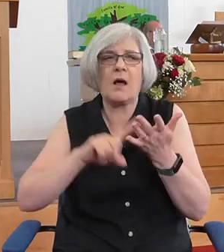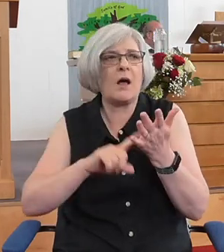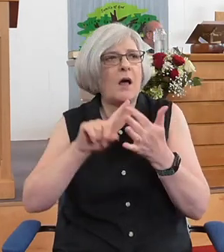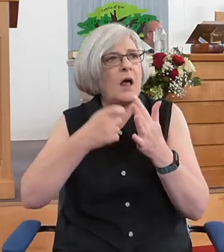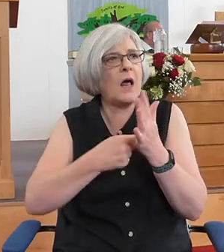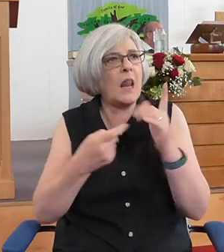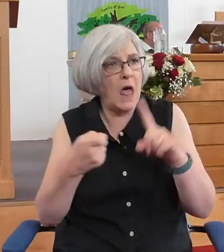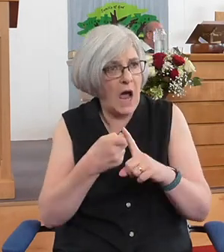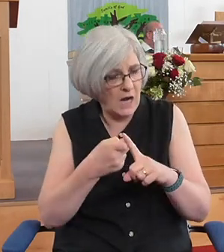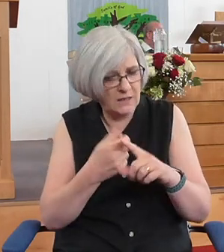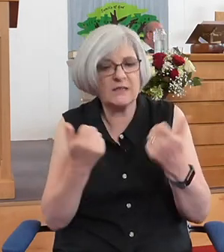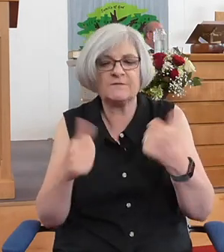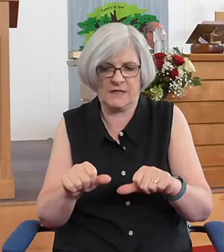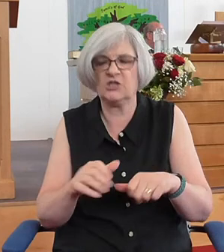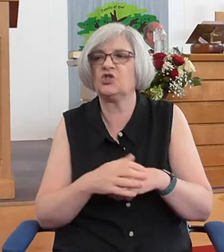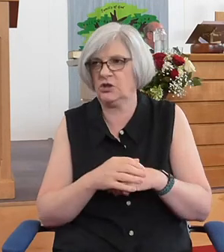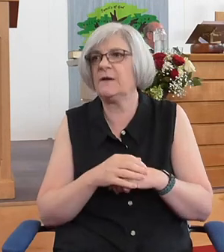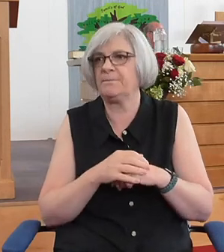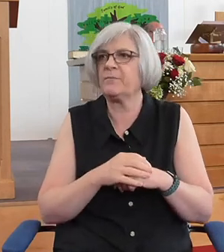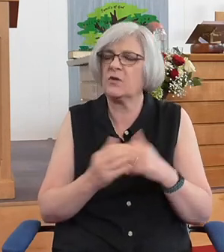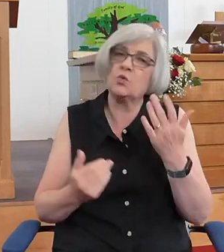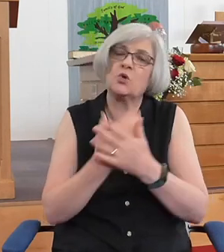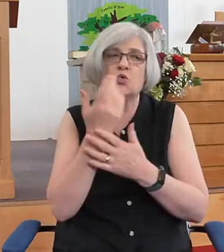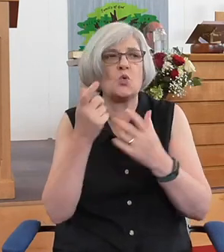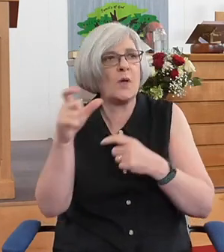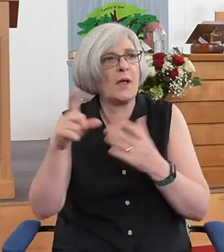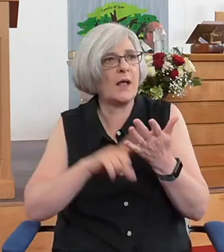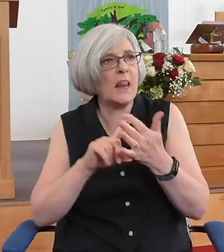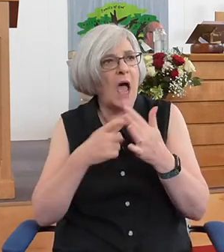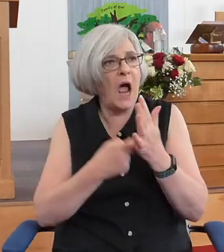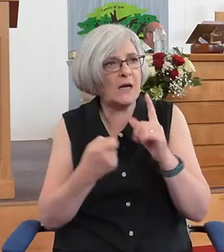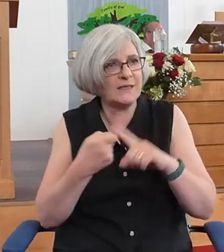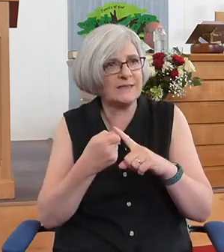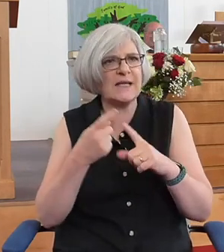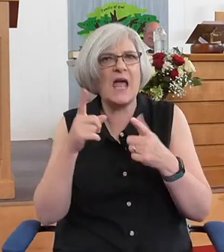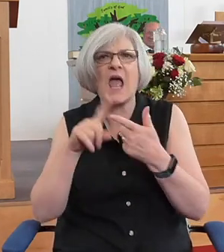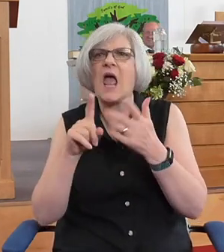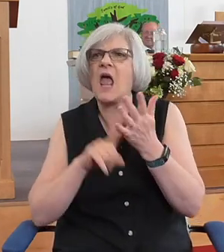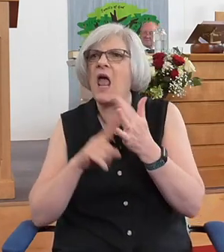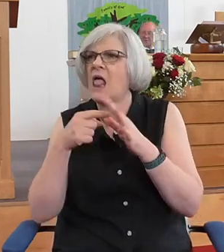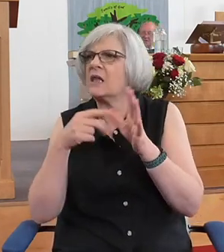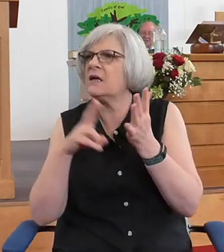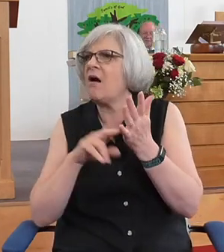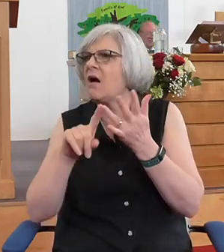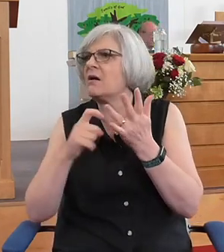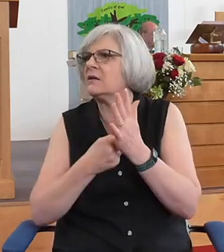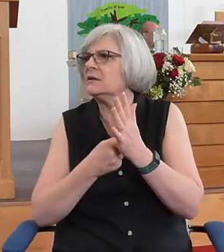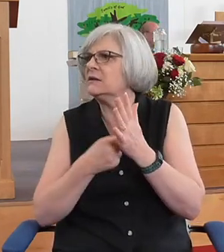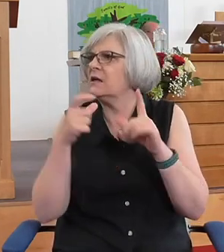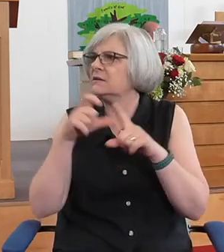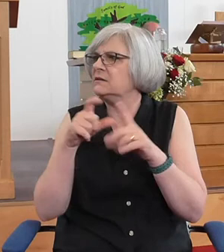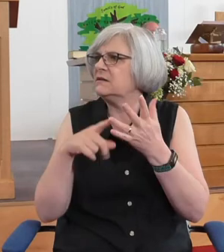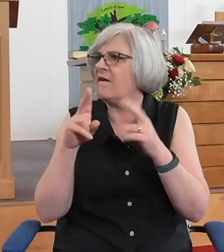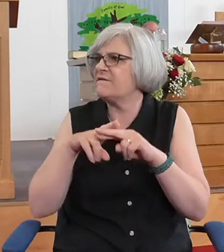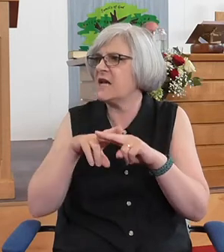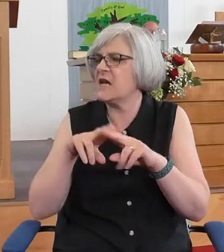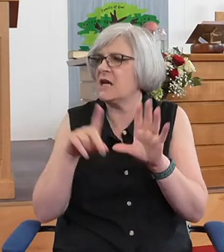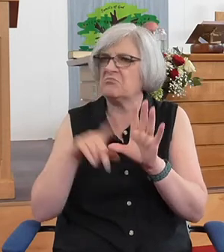was done, they did that, and the new clerk to the board is Eleanor Duffy. And we wish you well, Eleanor.